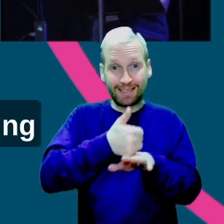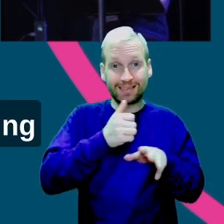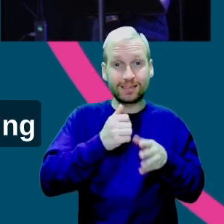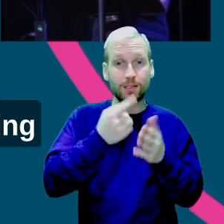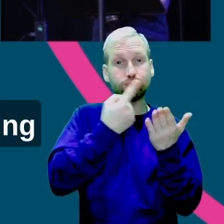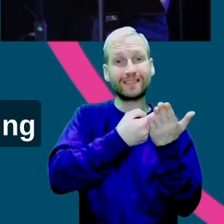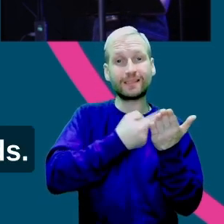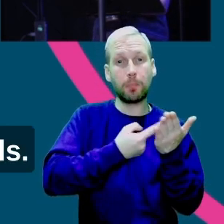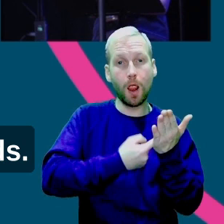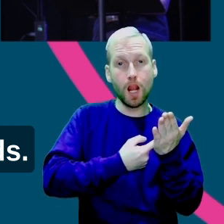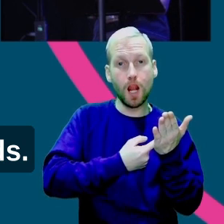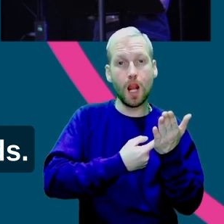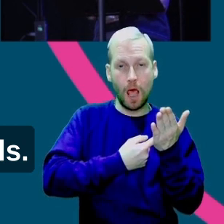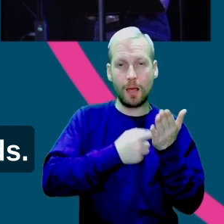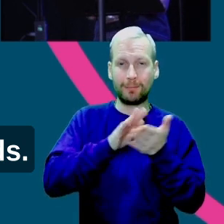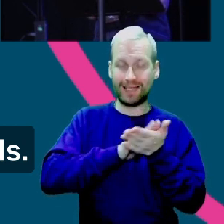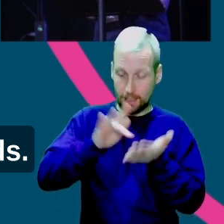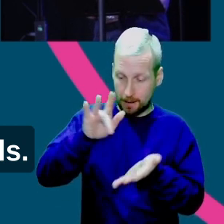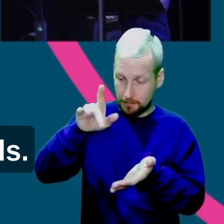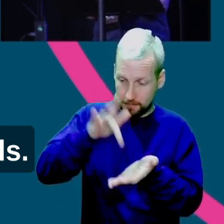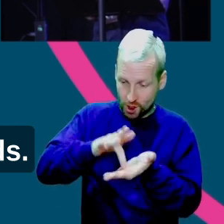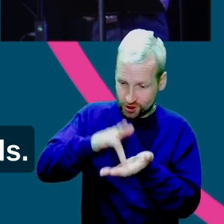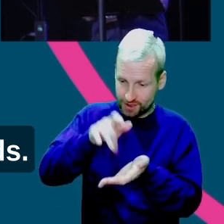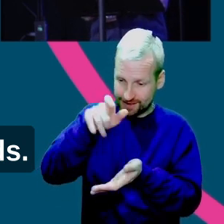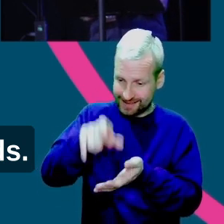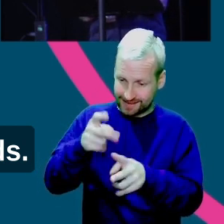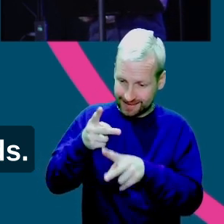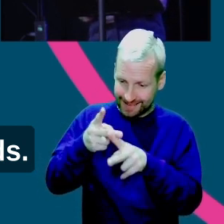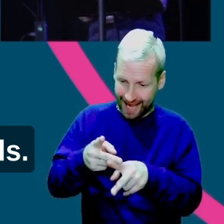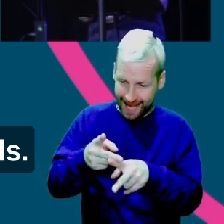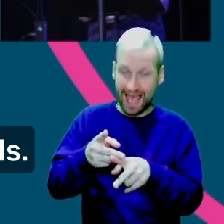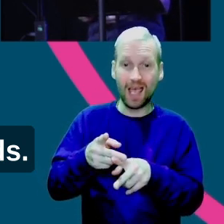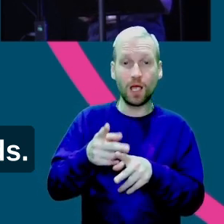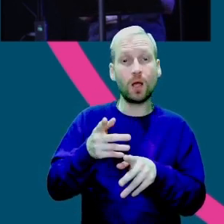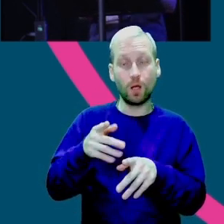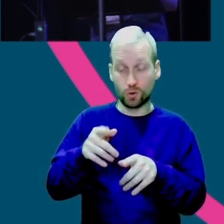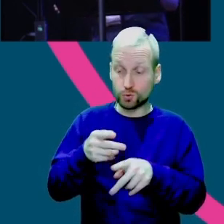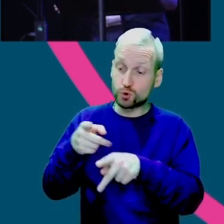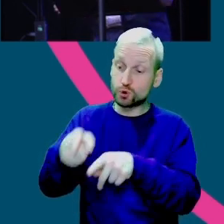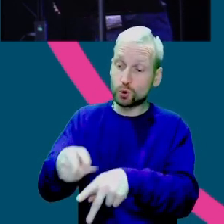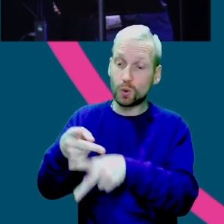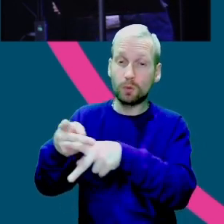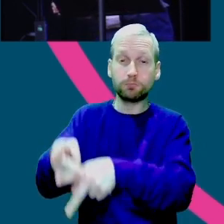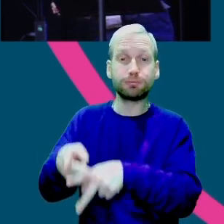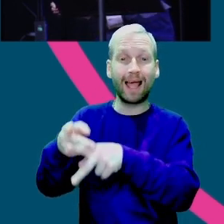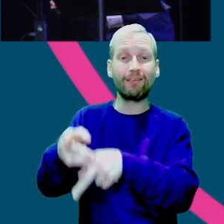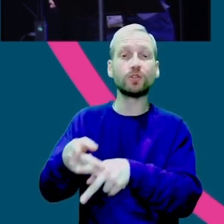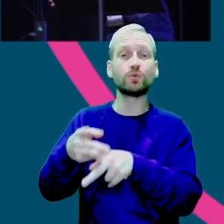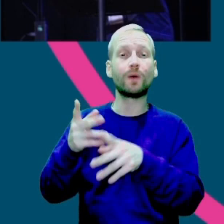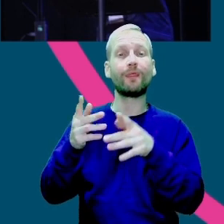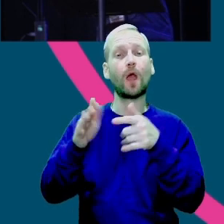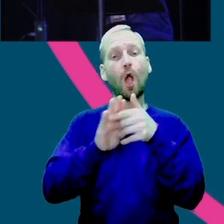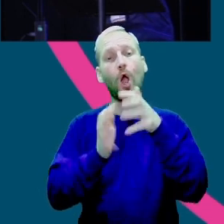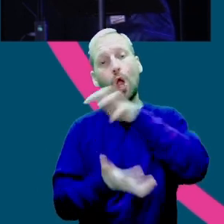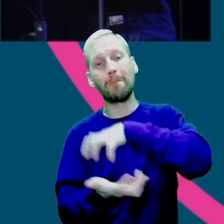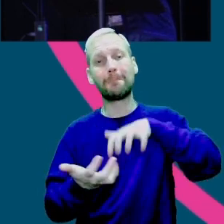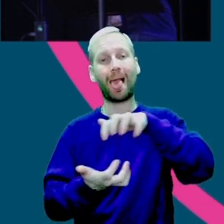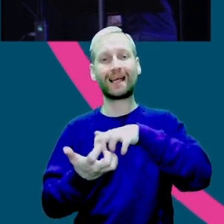including delivery of person-centred care to carers with complex needs. The next slide, please.